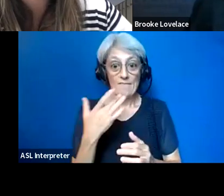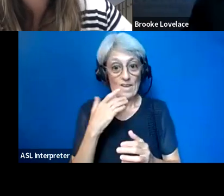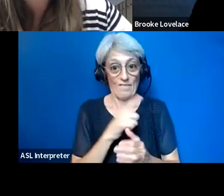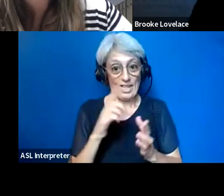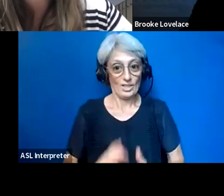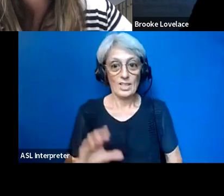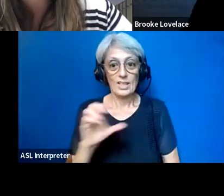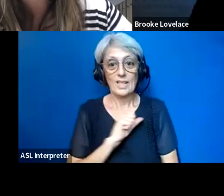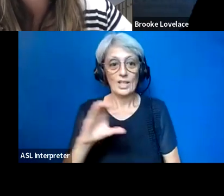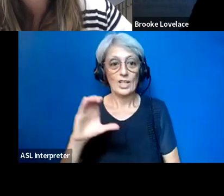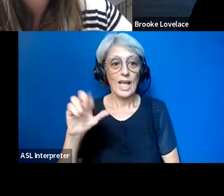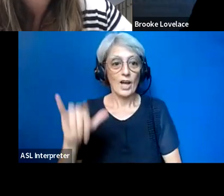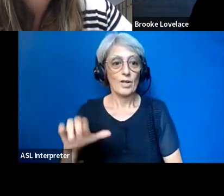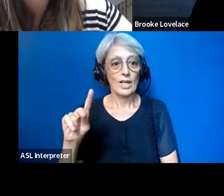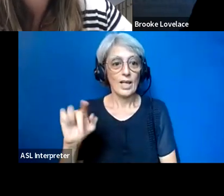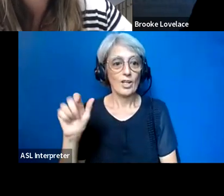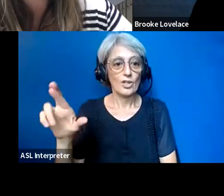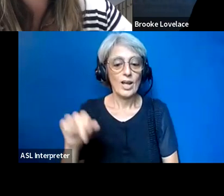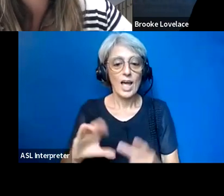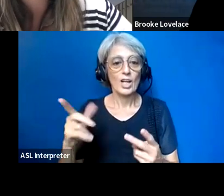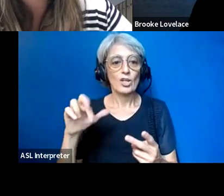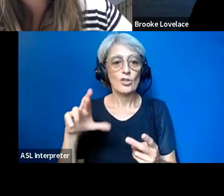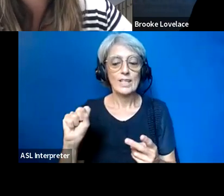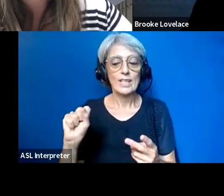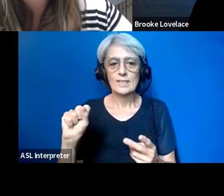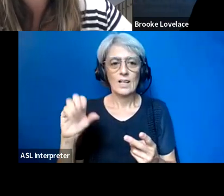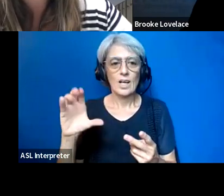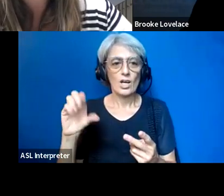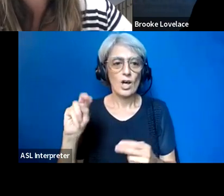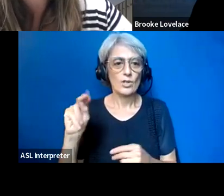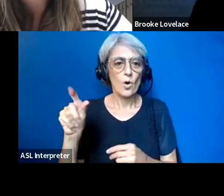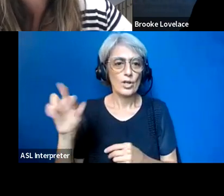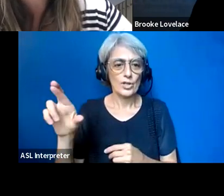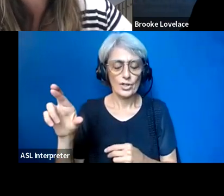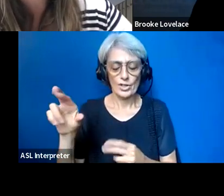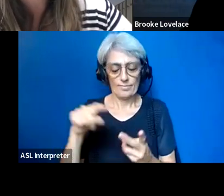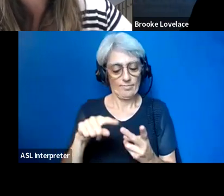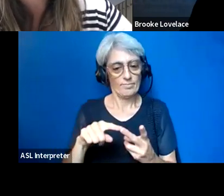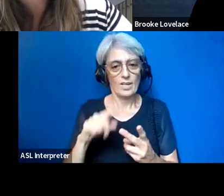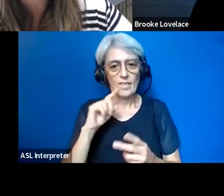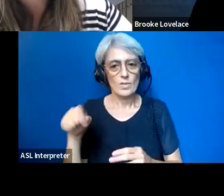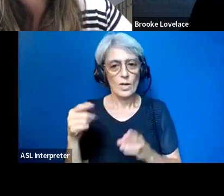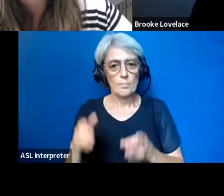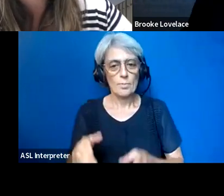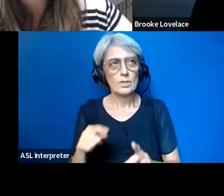Carrie Kelker, but also Chris Knoyer. He was, I think, maybe the only person that was